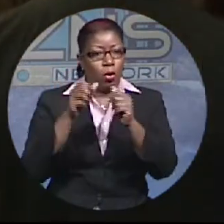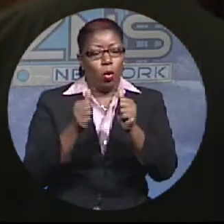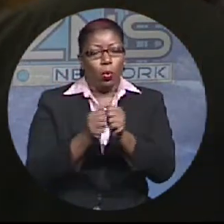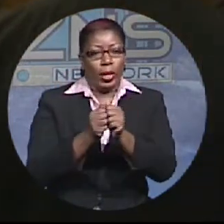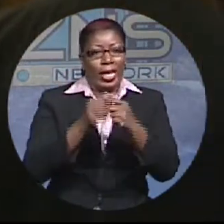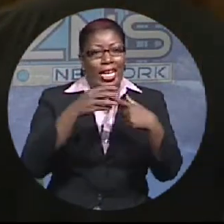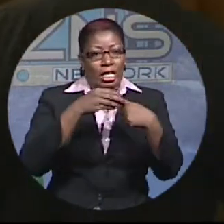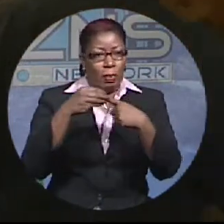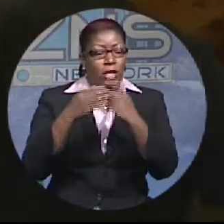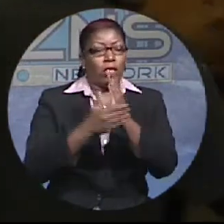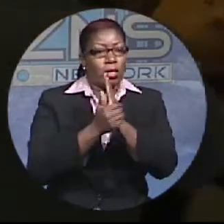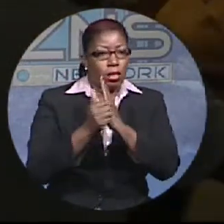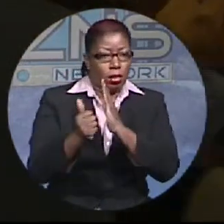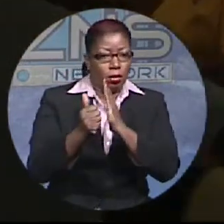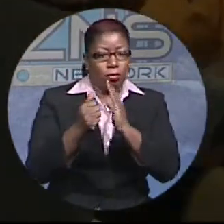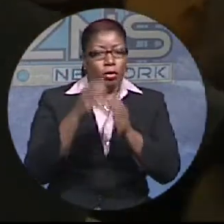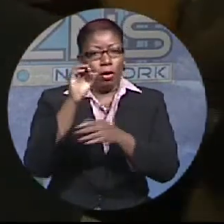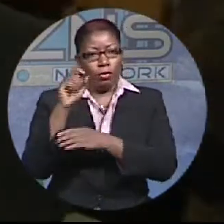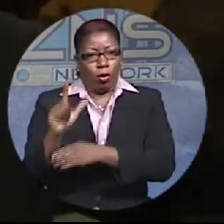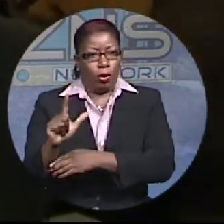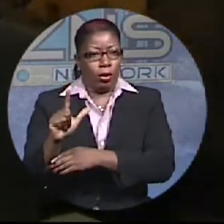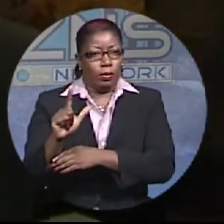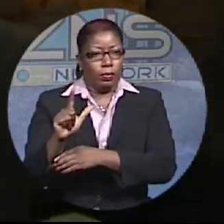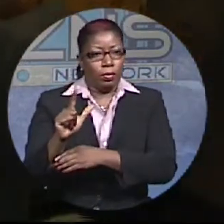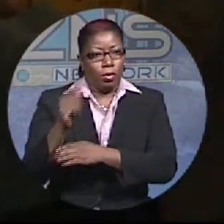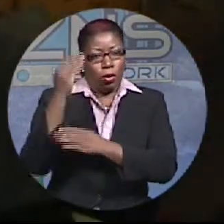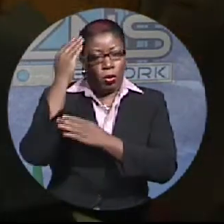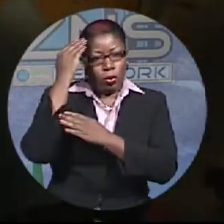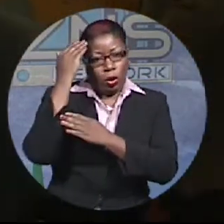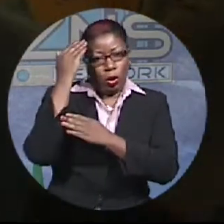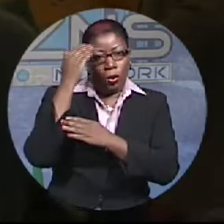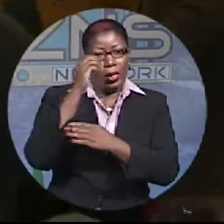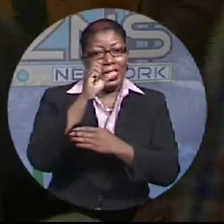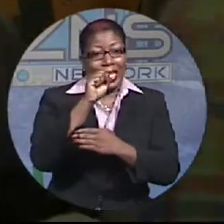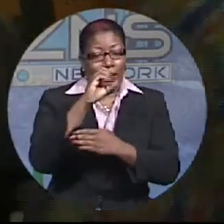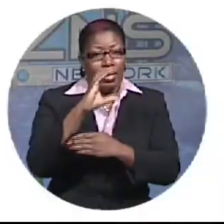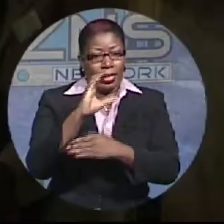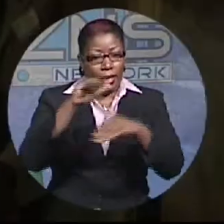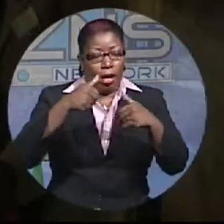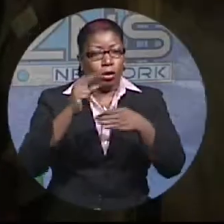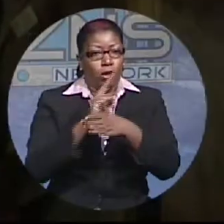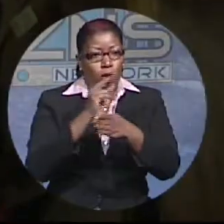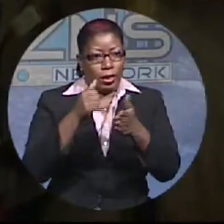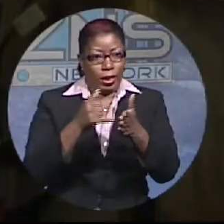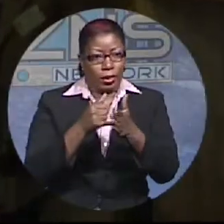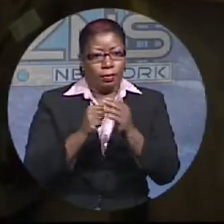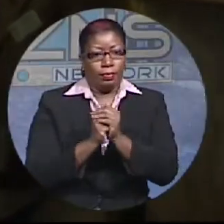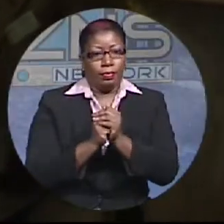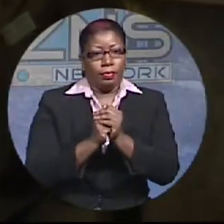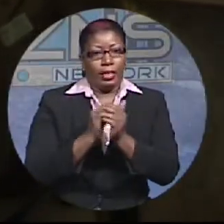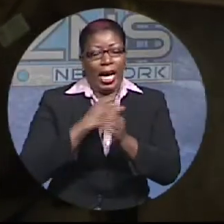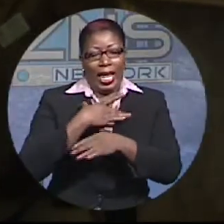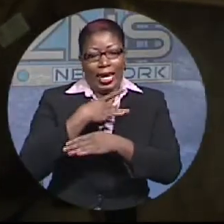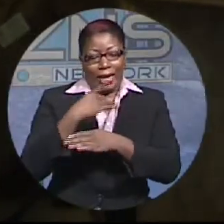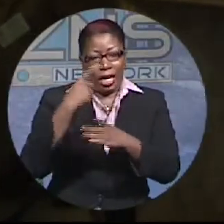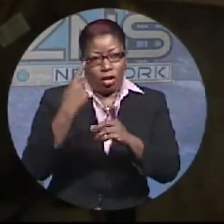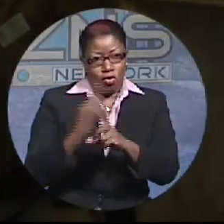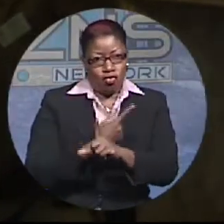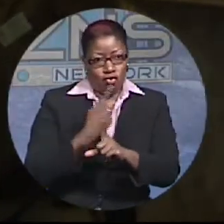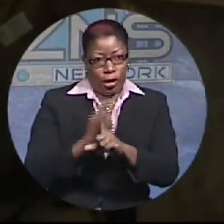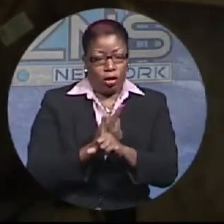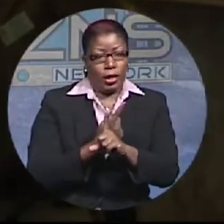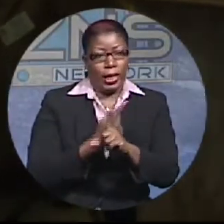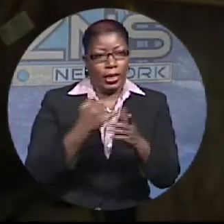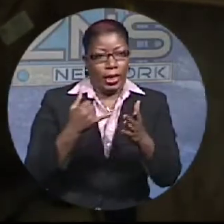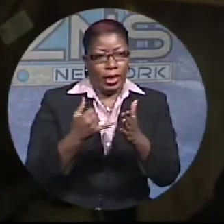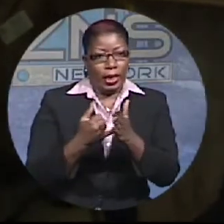from Argentina to Florida who are very familiar with stem cell treatment, how to use it. I like the fact that they're regulated because you don't